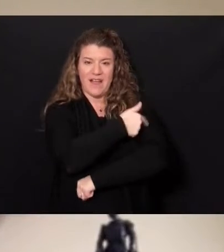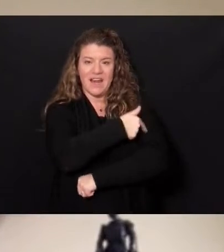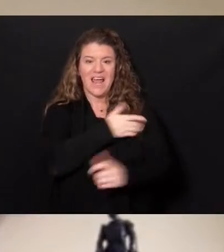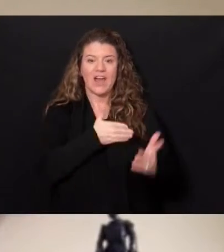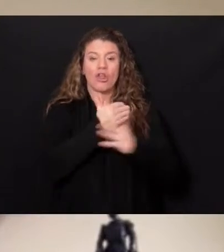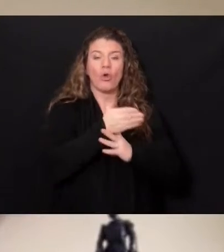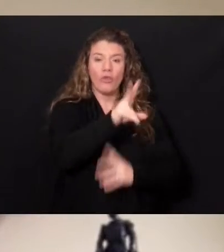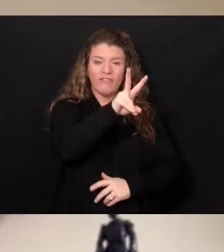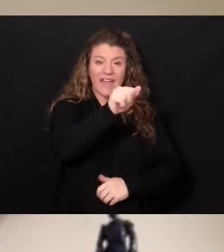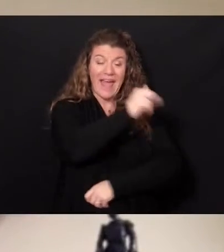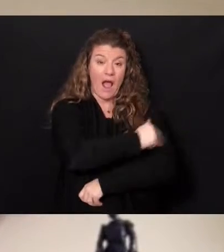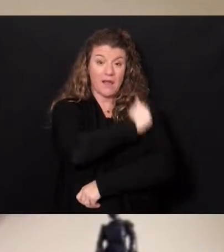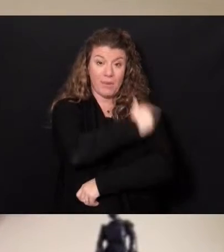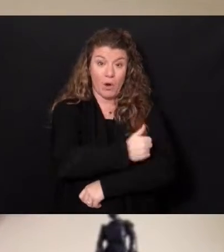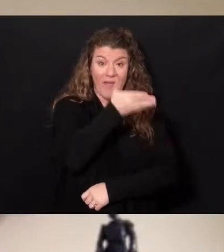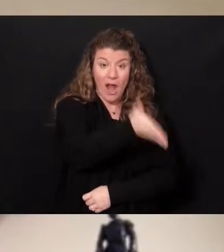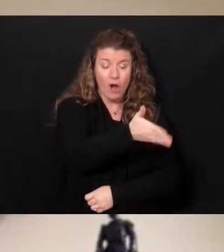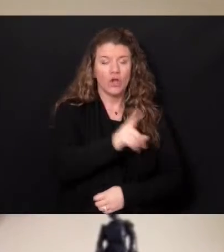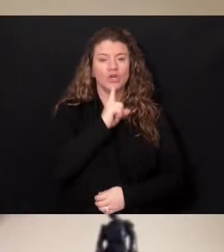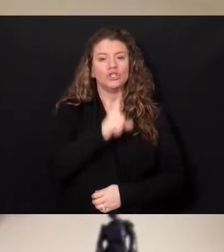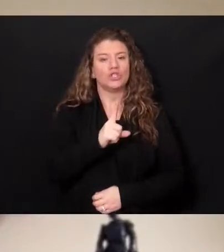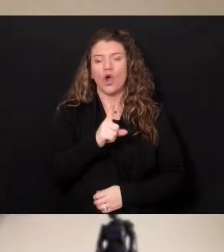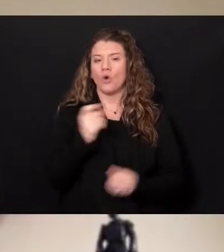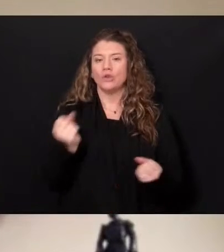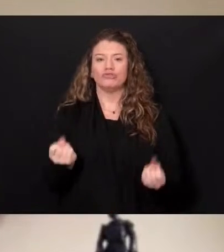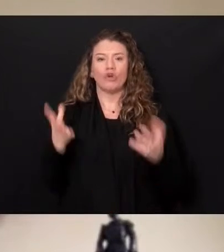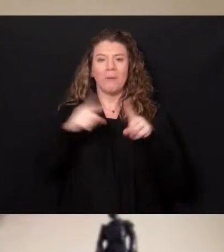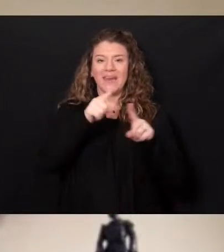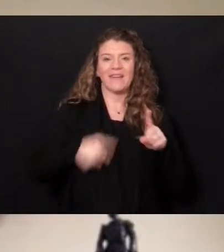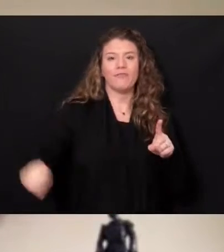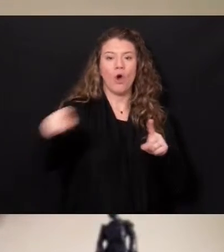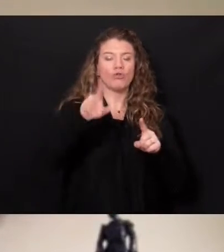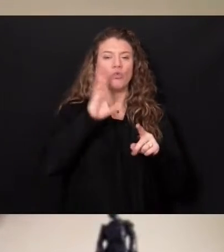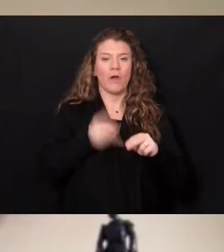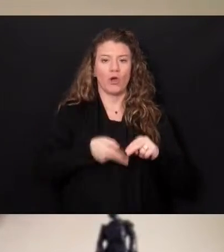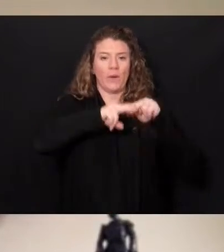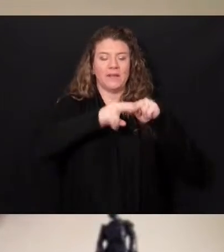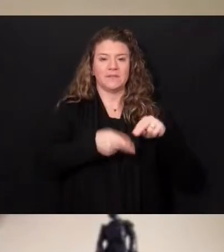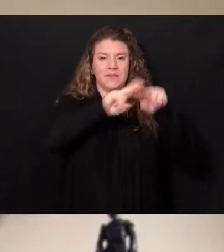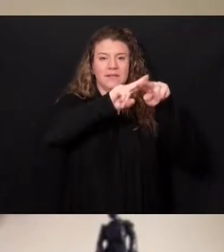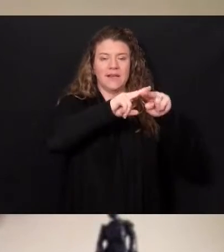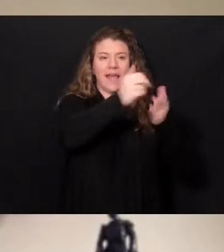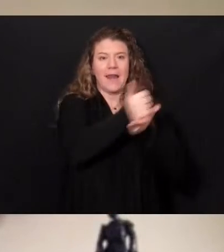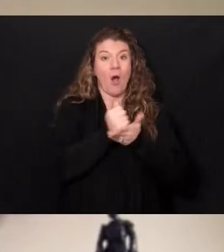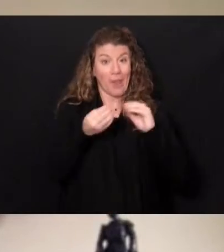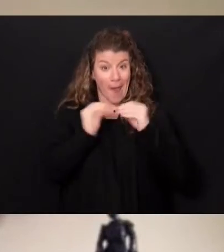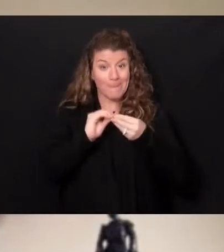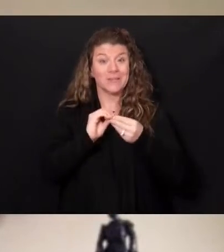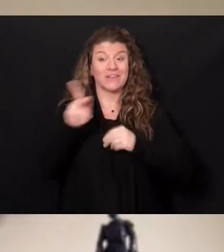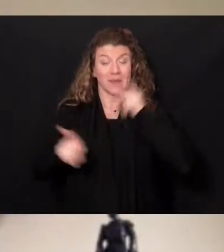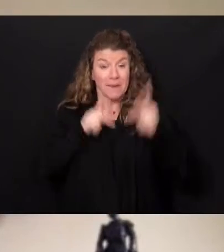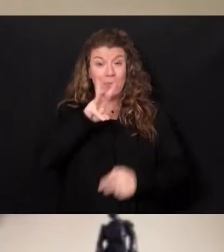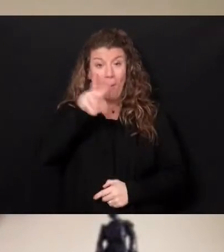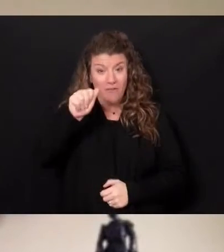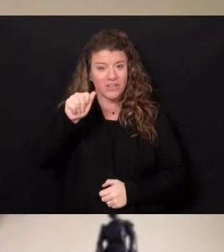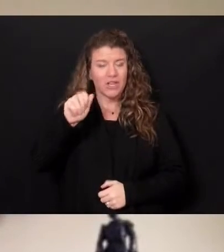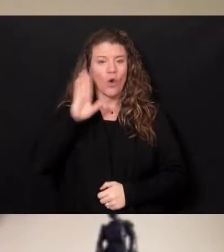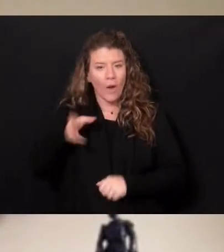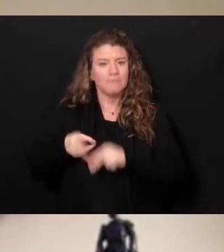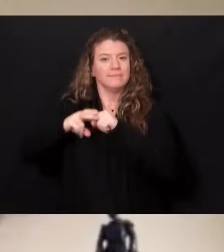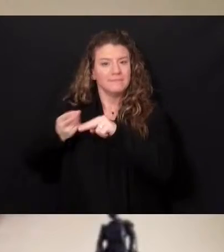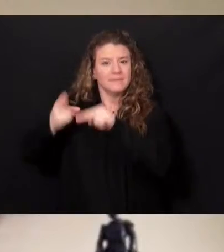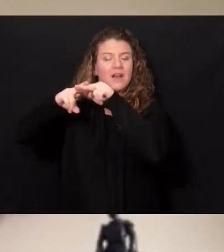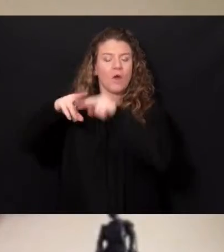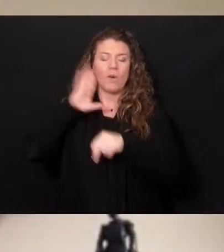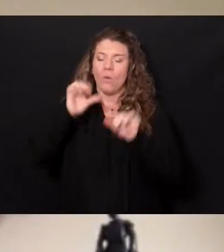the VA hospitals. So all those continue to increase our numbers of people in West Virginia vaccinated, and we'll